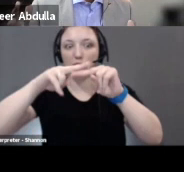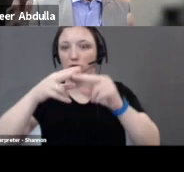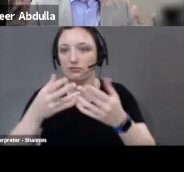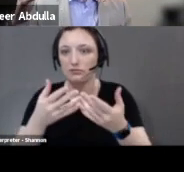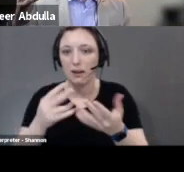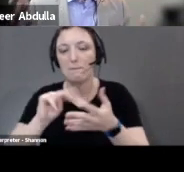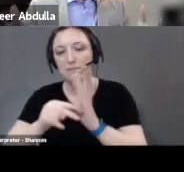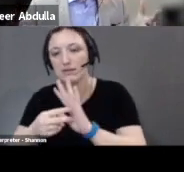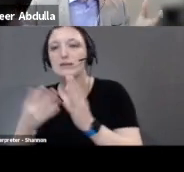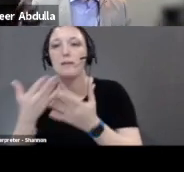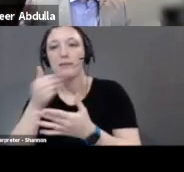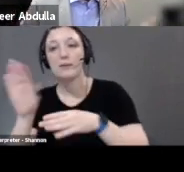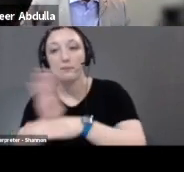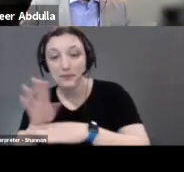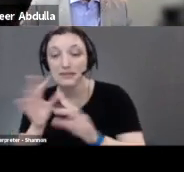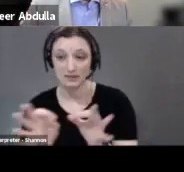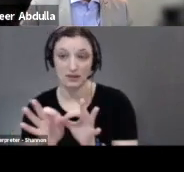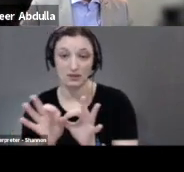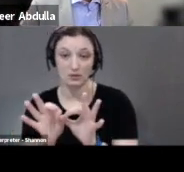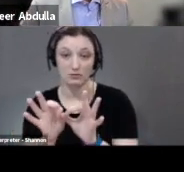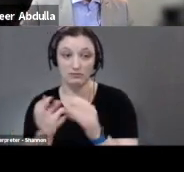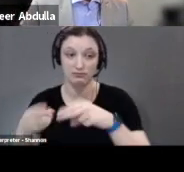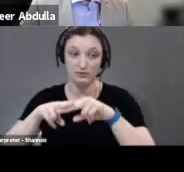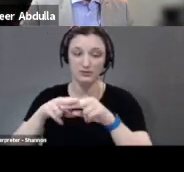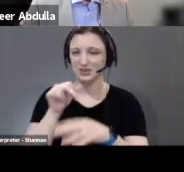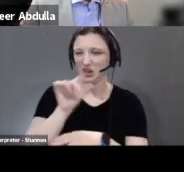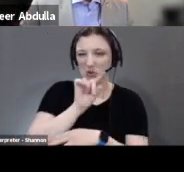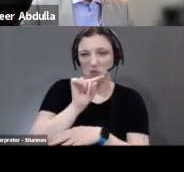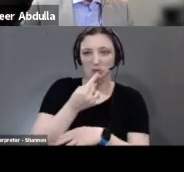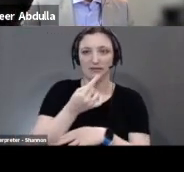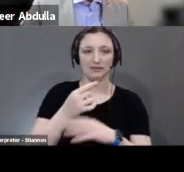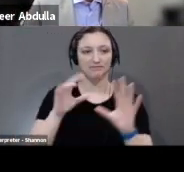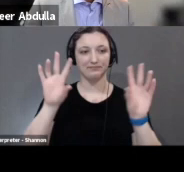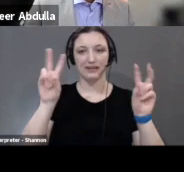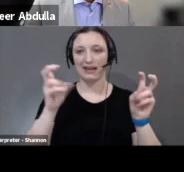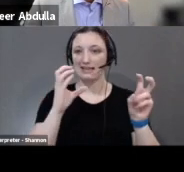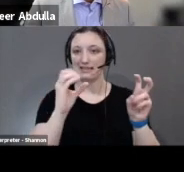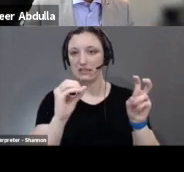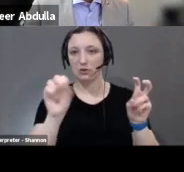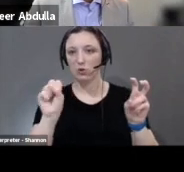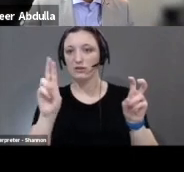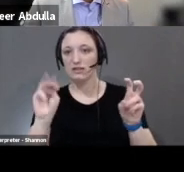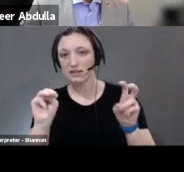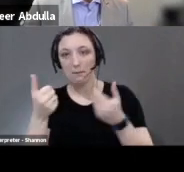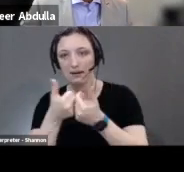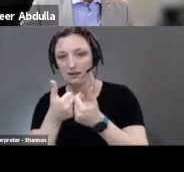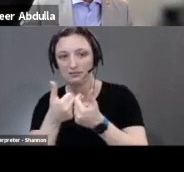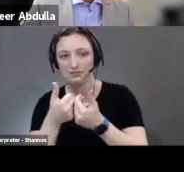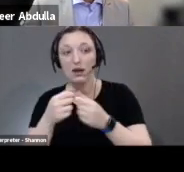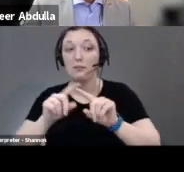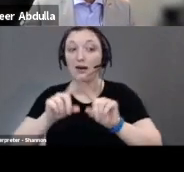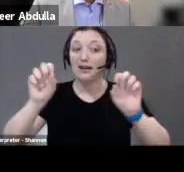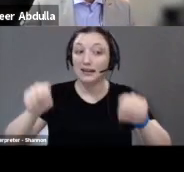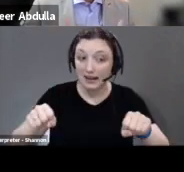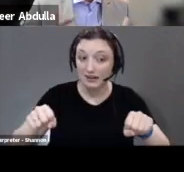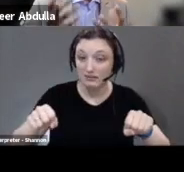value. So it's not necessarily a zero-sum game, but it could be. And a number of founders think it is a